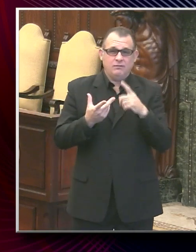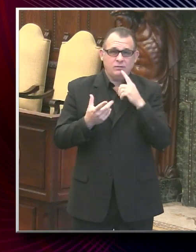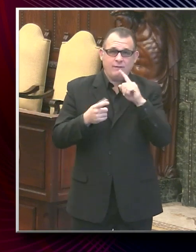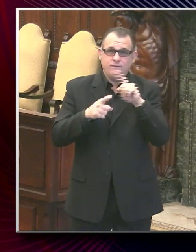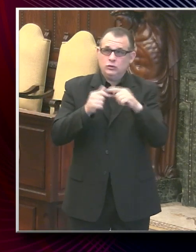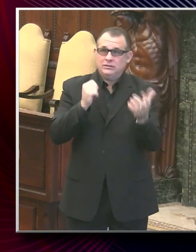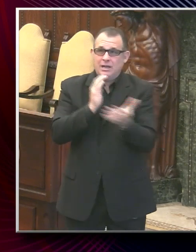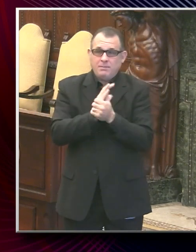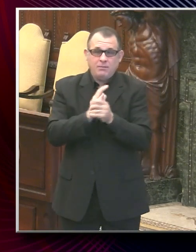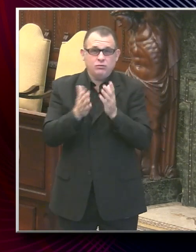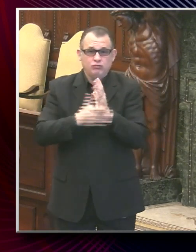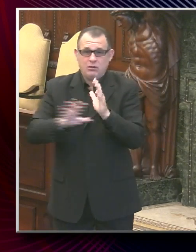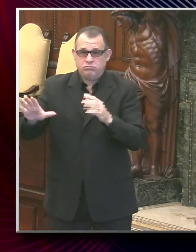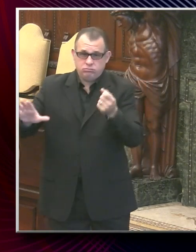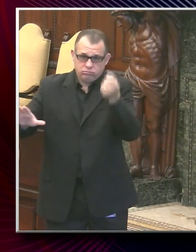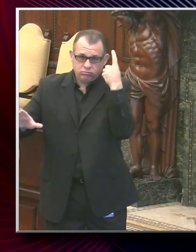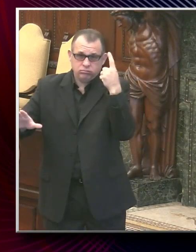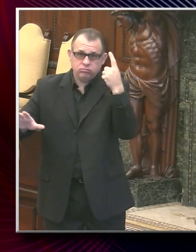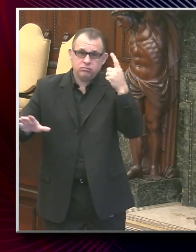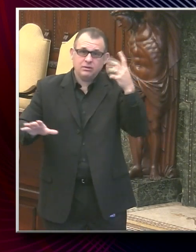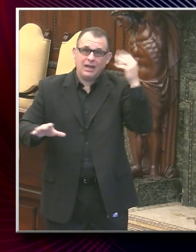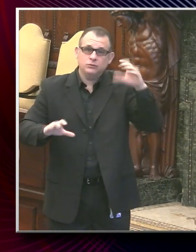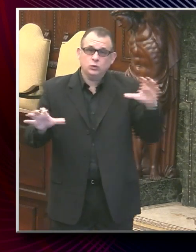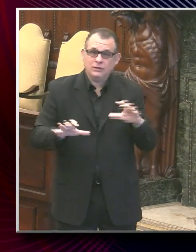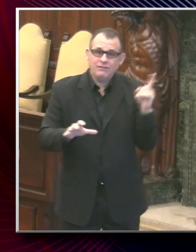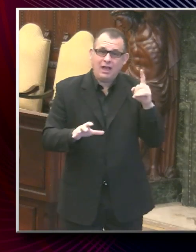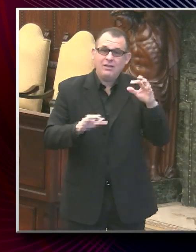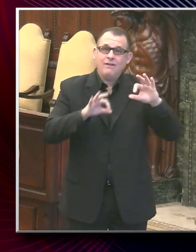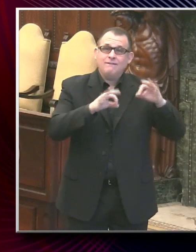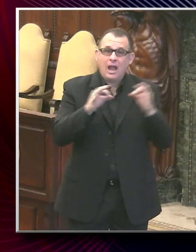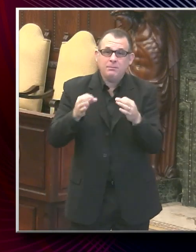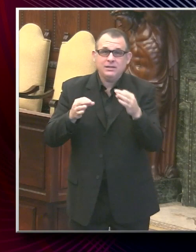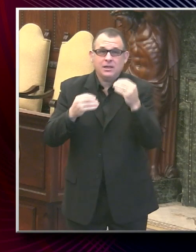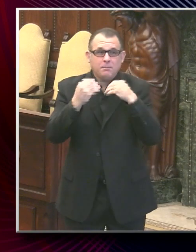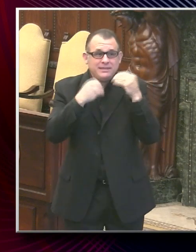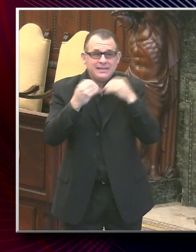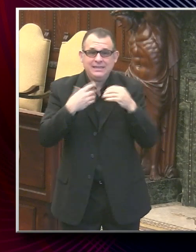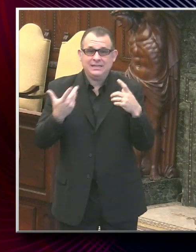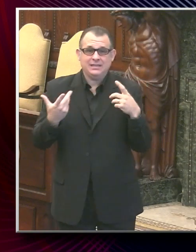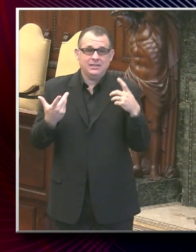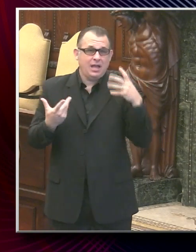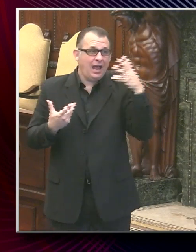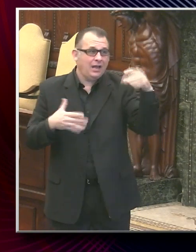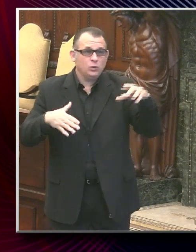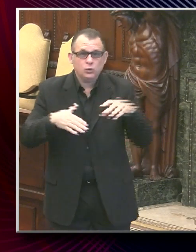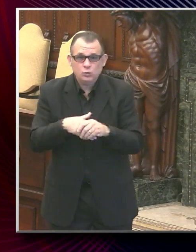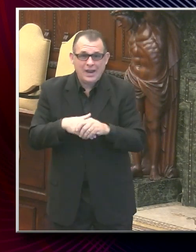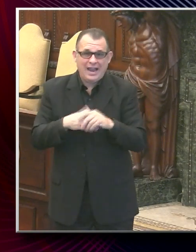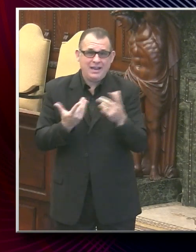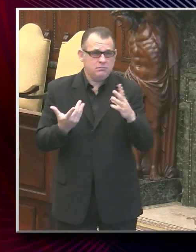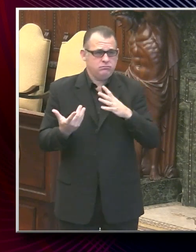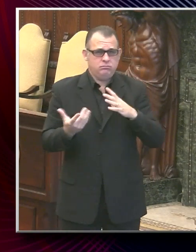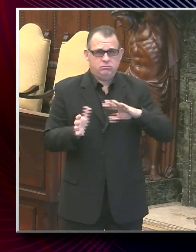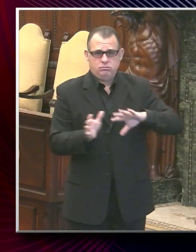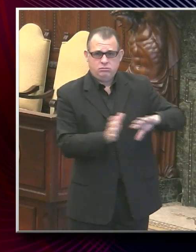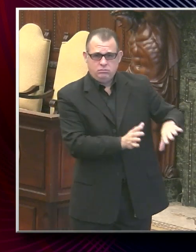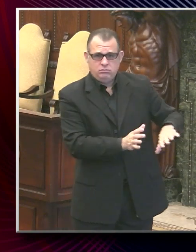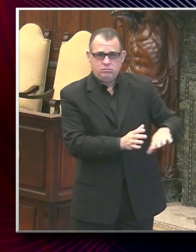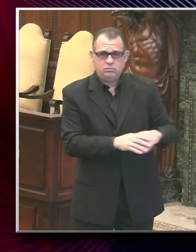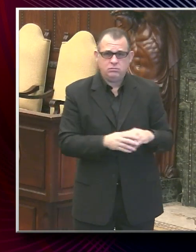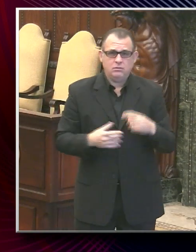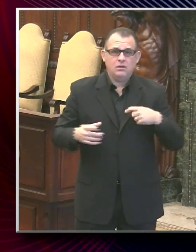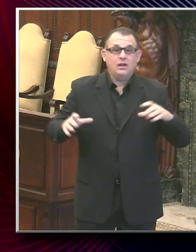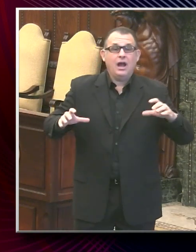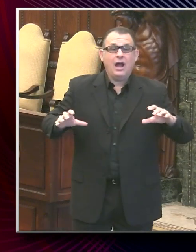that are not publicly advertised, such as family picnics and outdoor weddings, group recreational activities for youth and adults with less